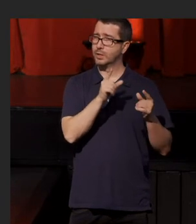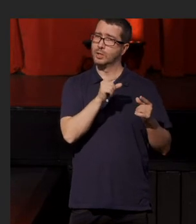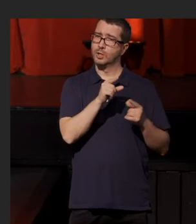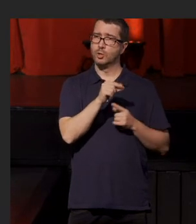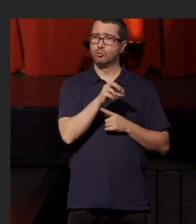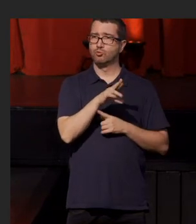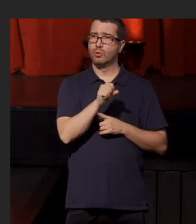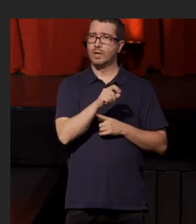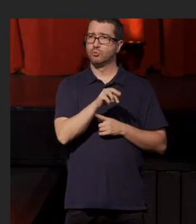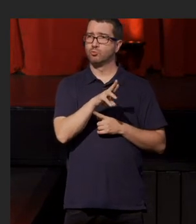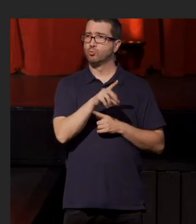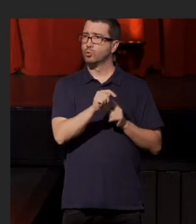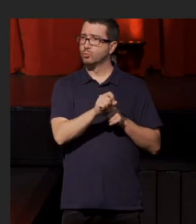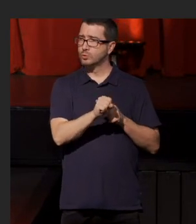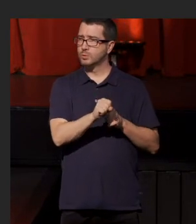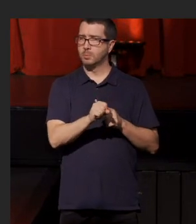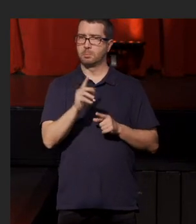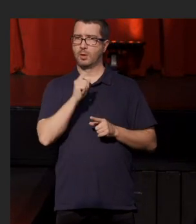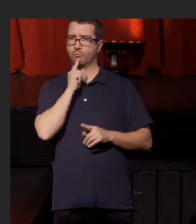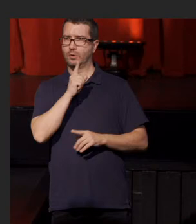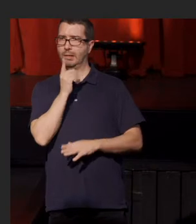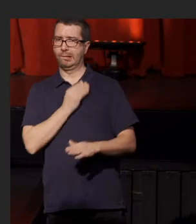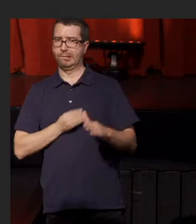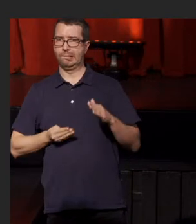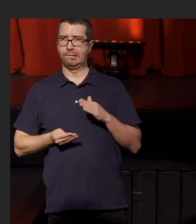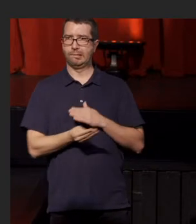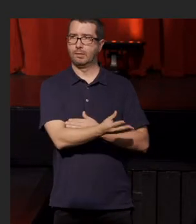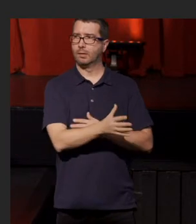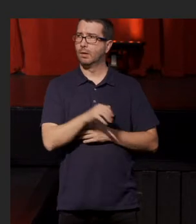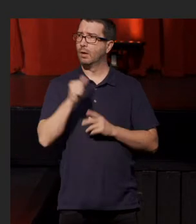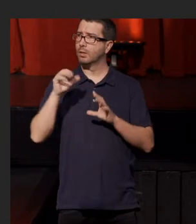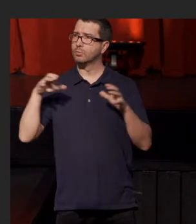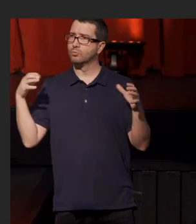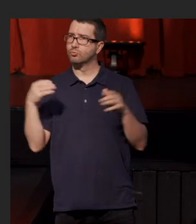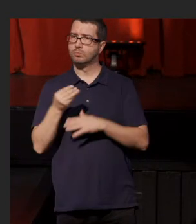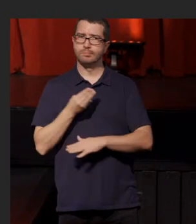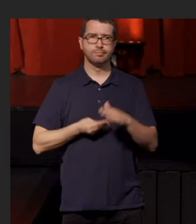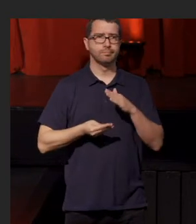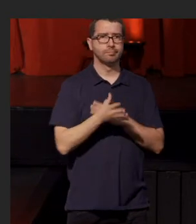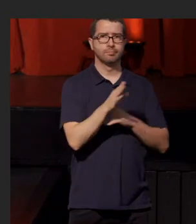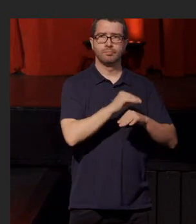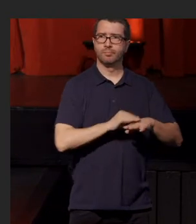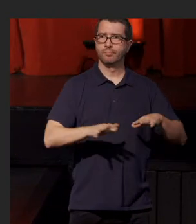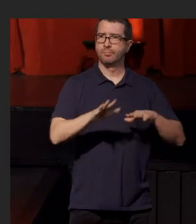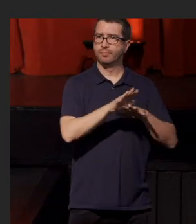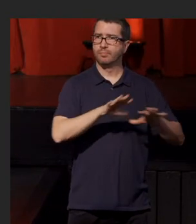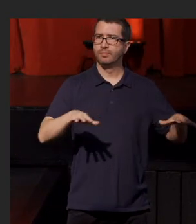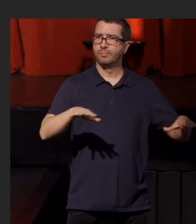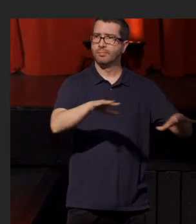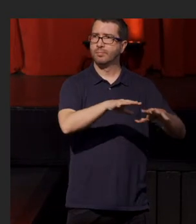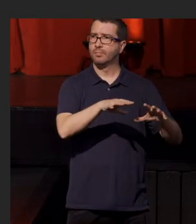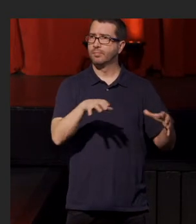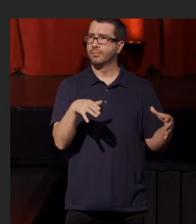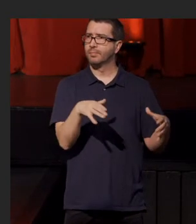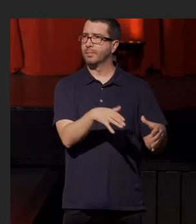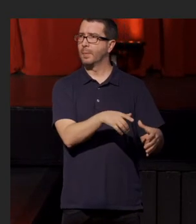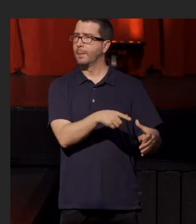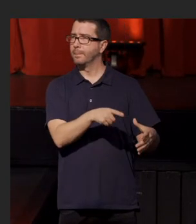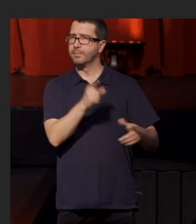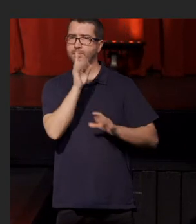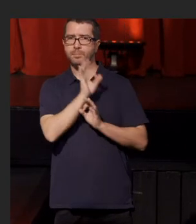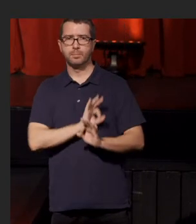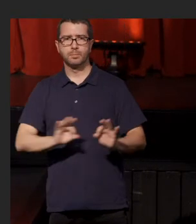calculated and put in place by some particular other actor? I think it's really important to recognize